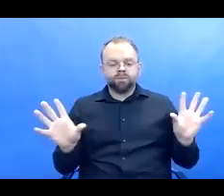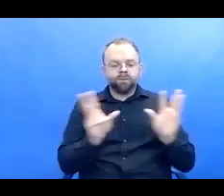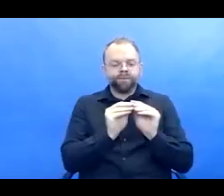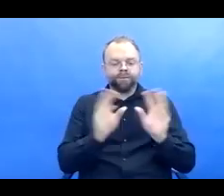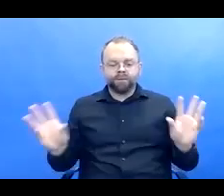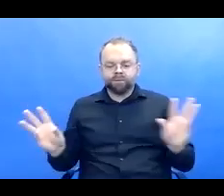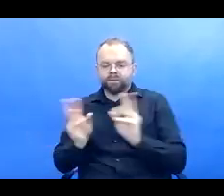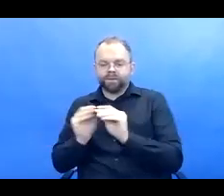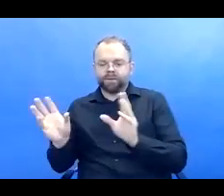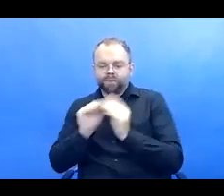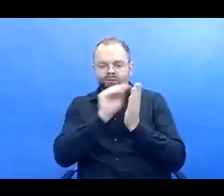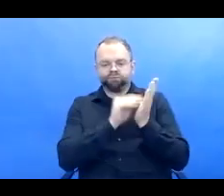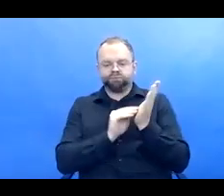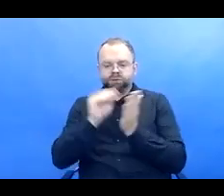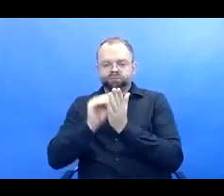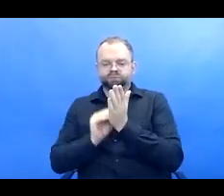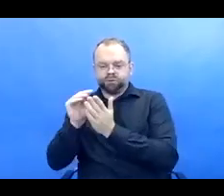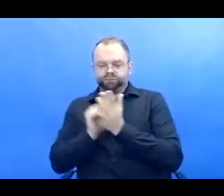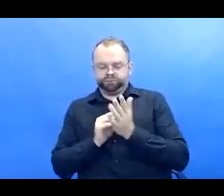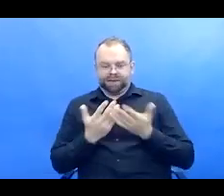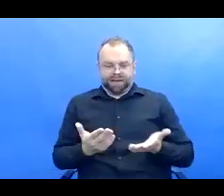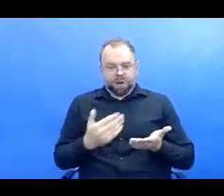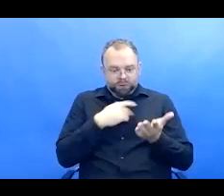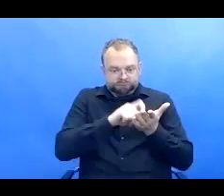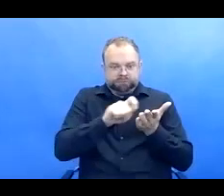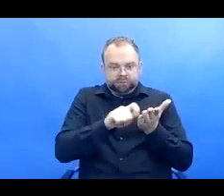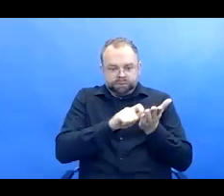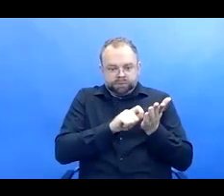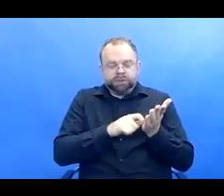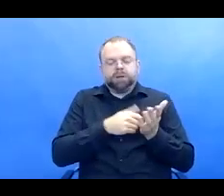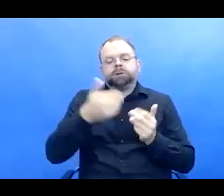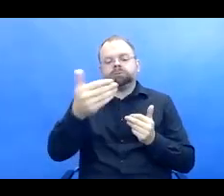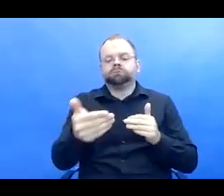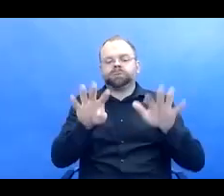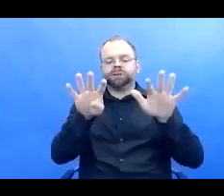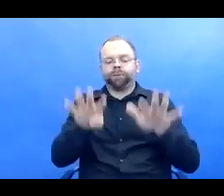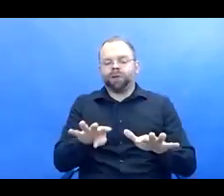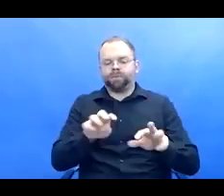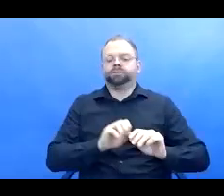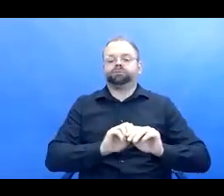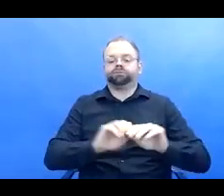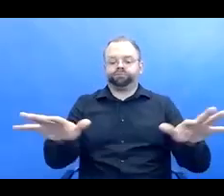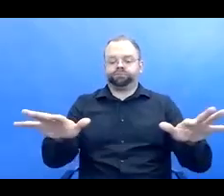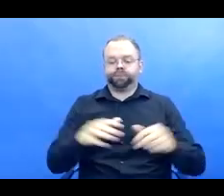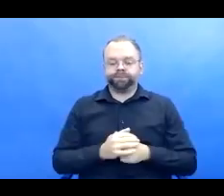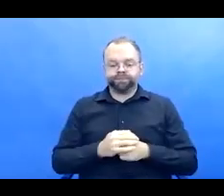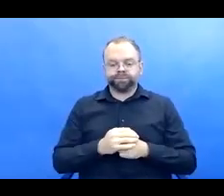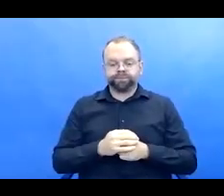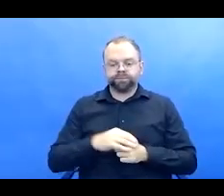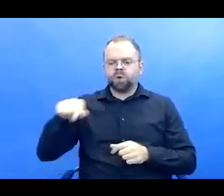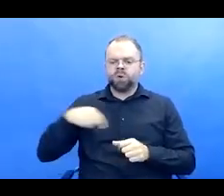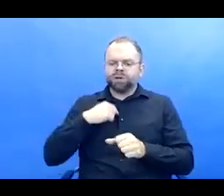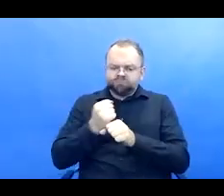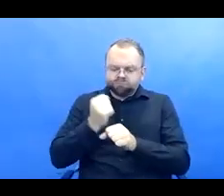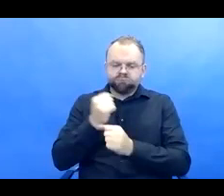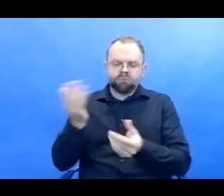and helping them also, as Elaine said, to shift from the why to the how and be able to be